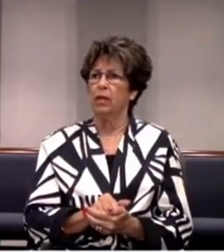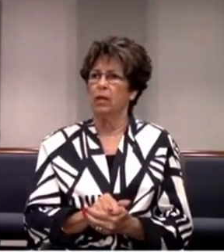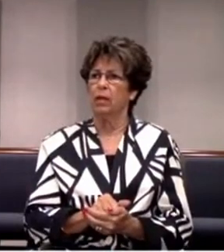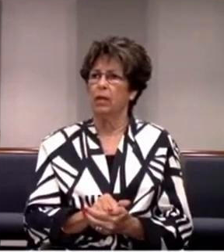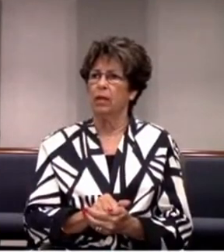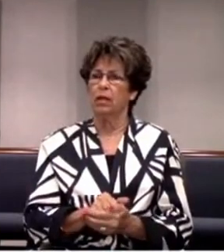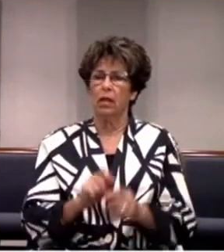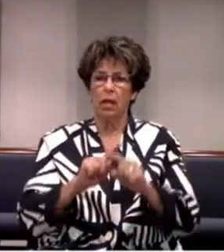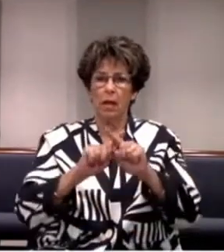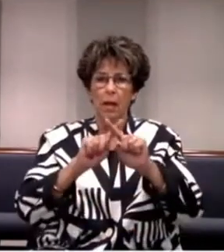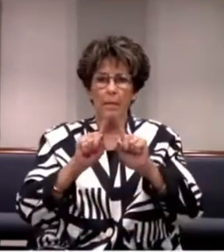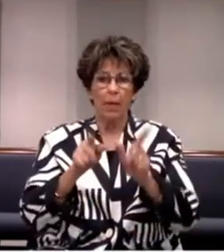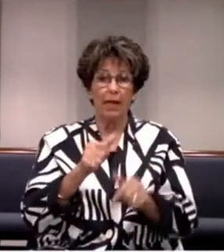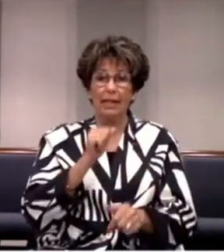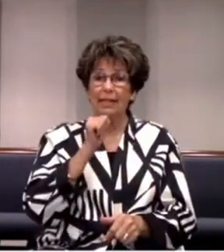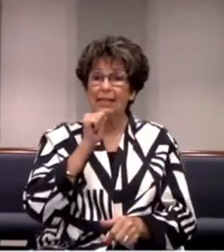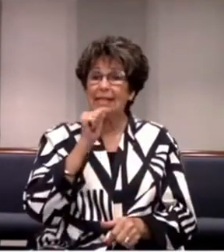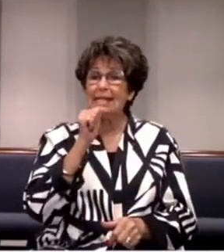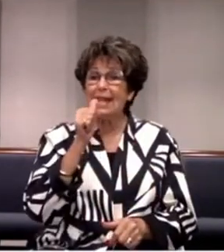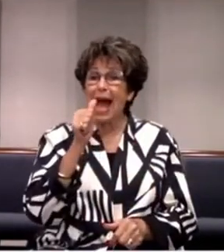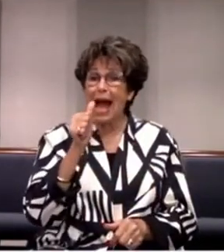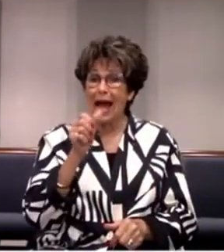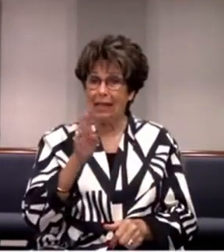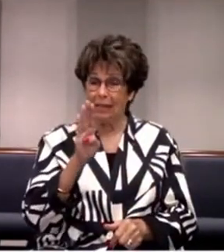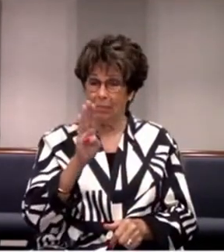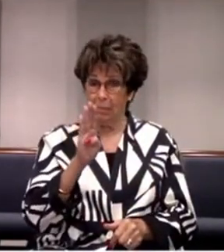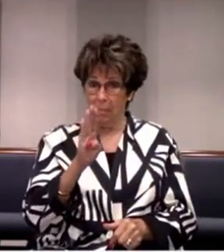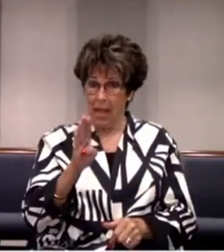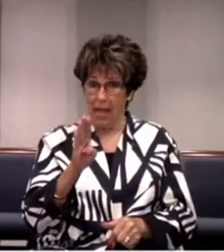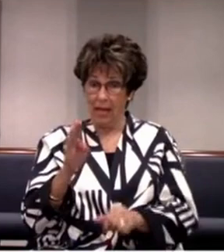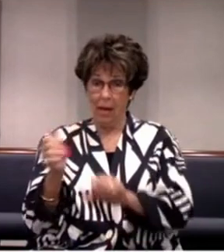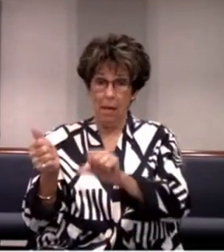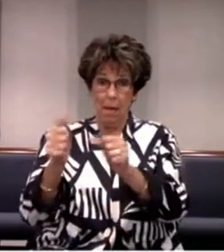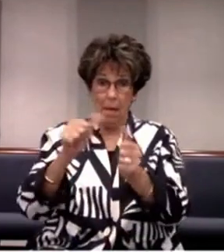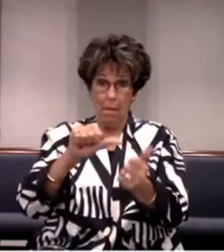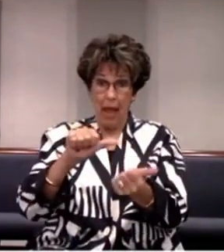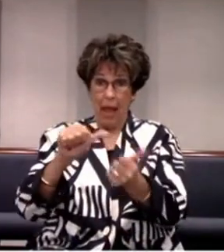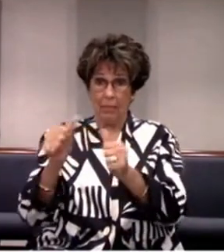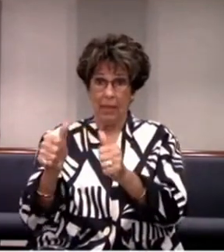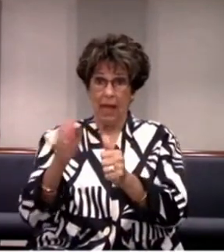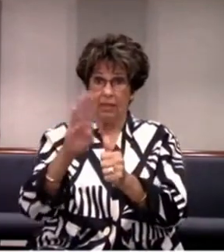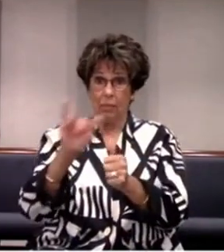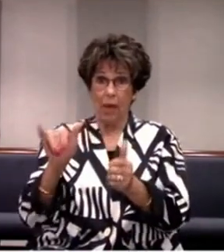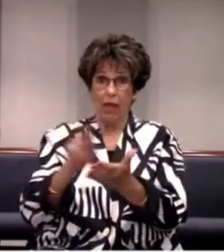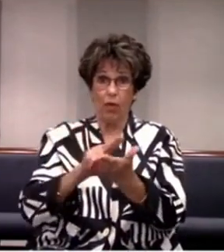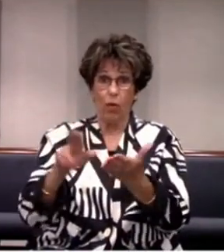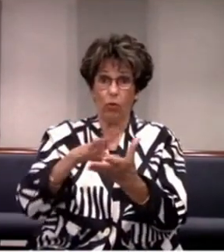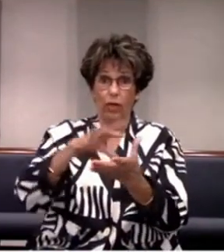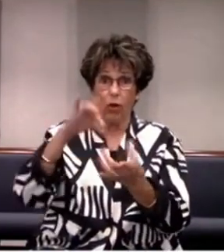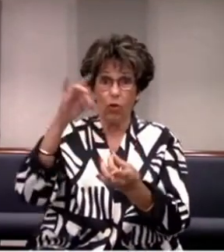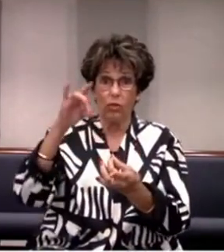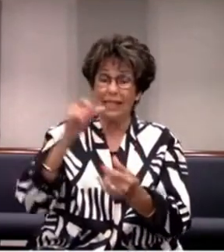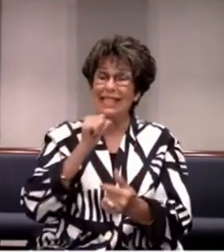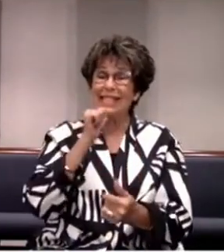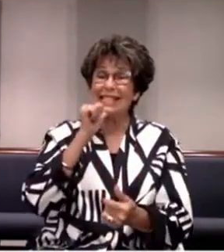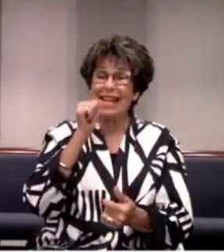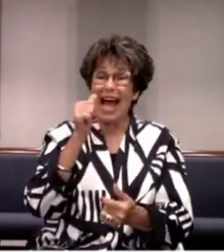But he's not been baptized by the Holy Ghost. He's not been saved.